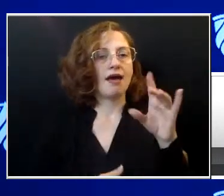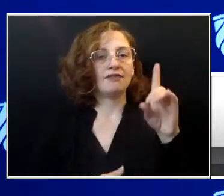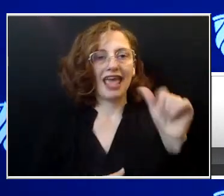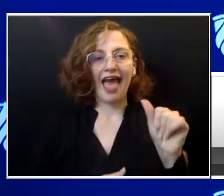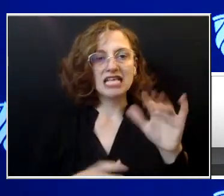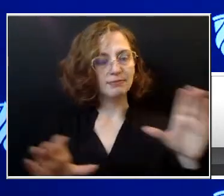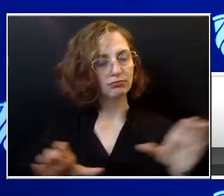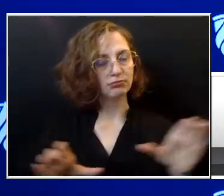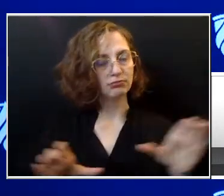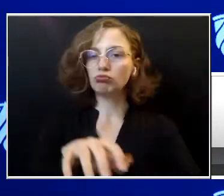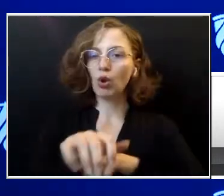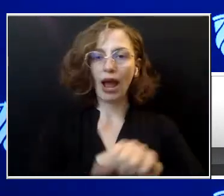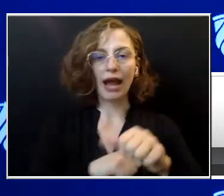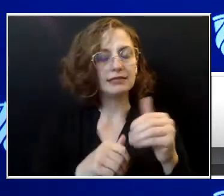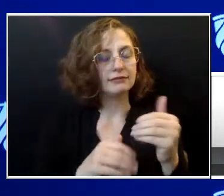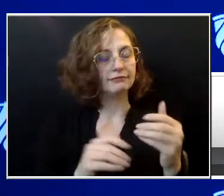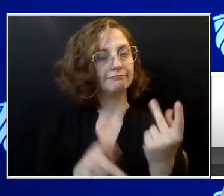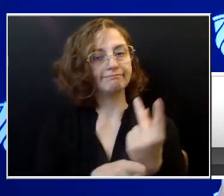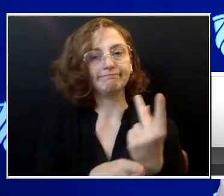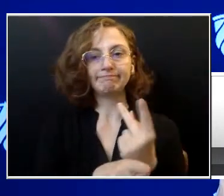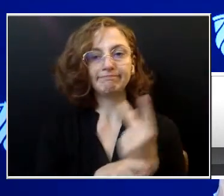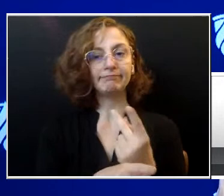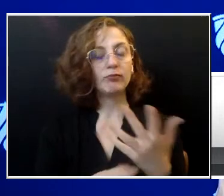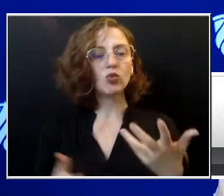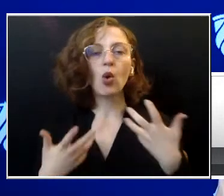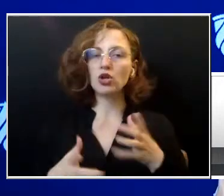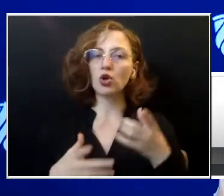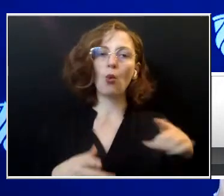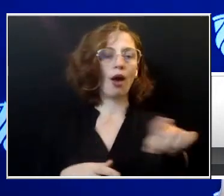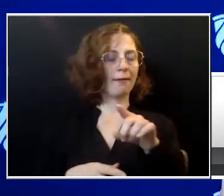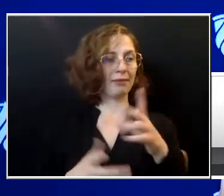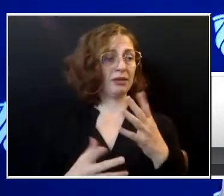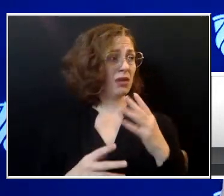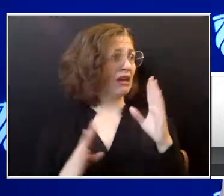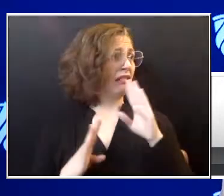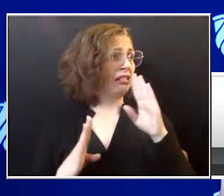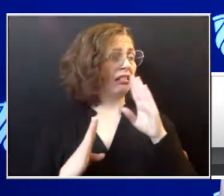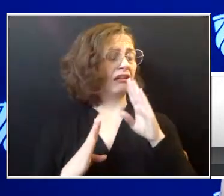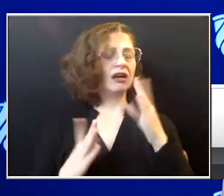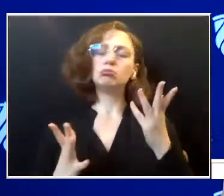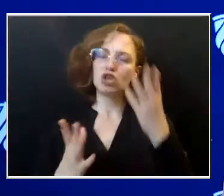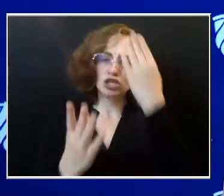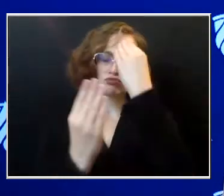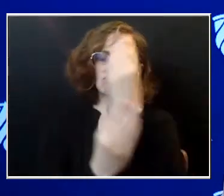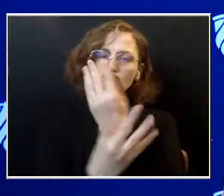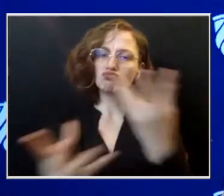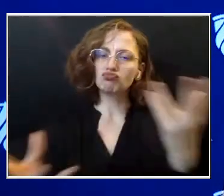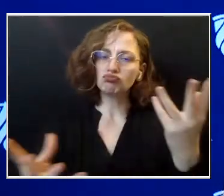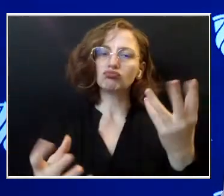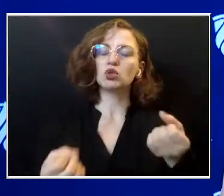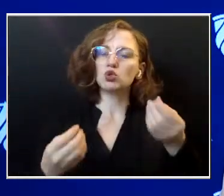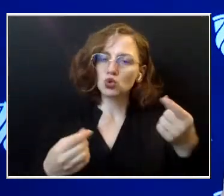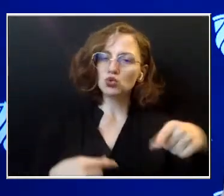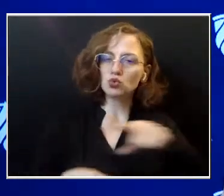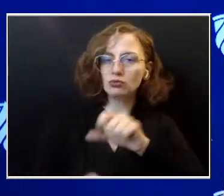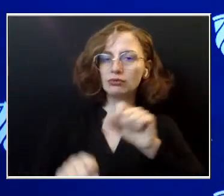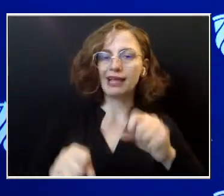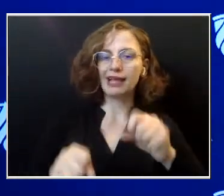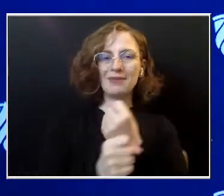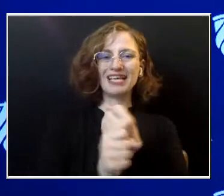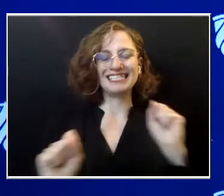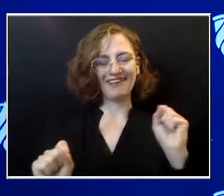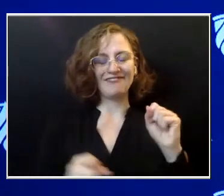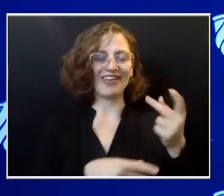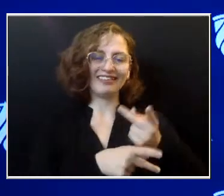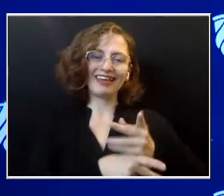but inform people so that they can be safe and do best practices and keep their family safe as well. If you